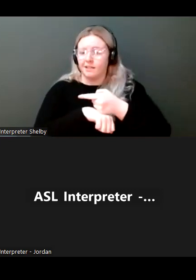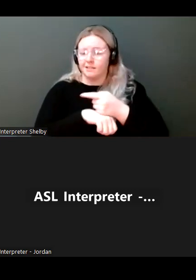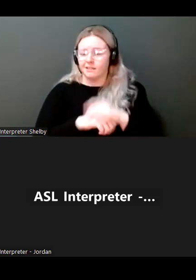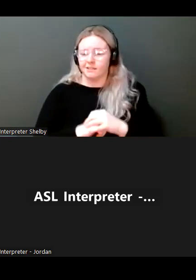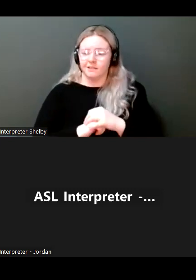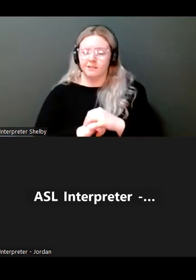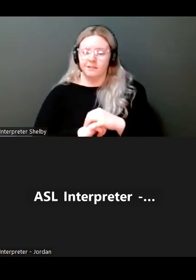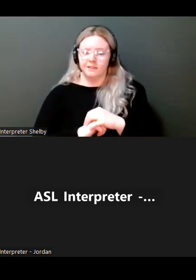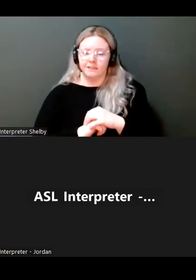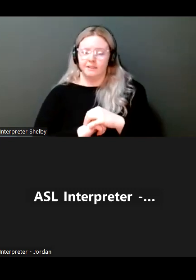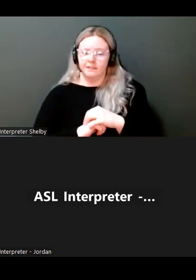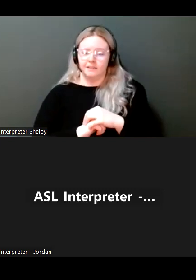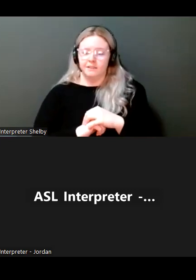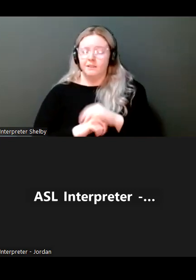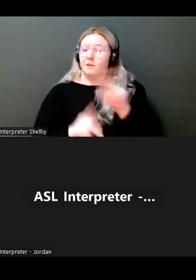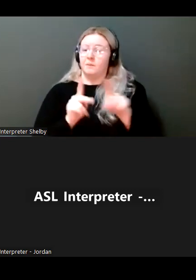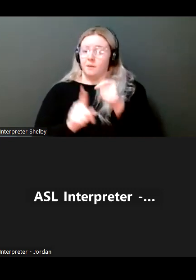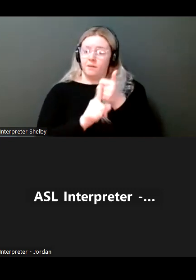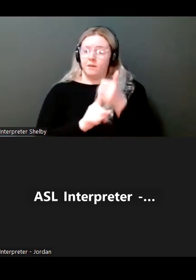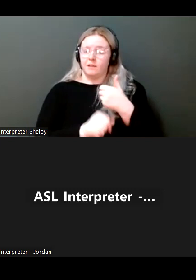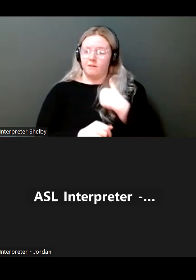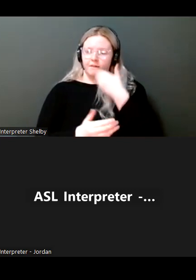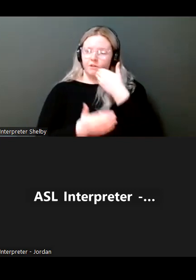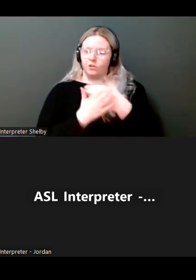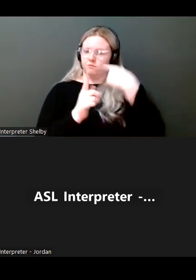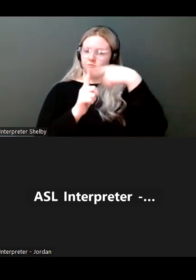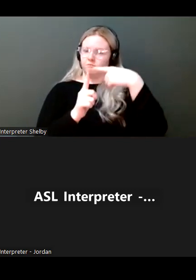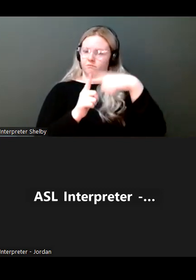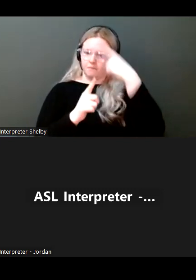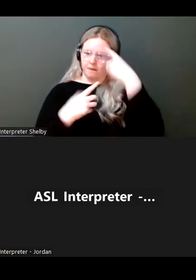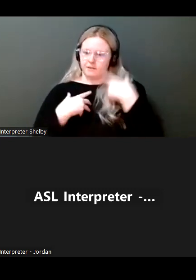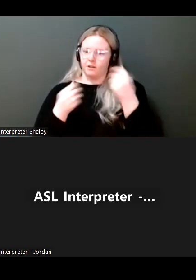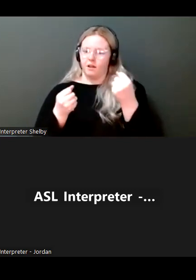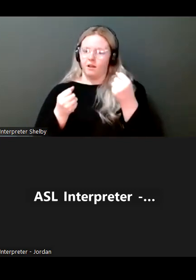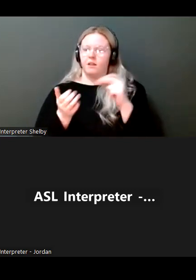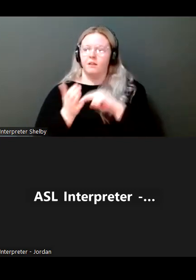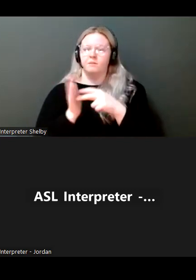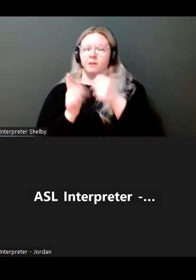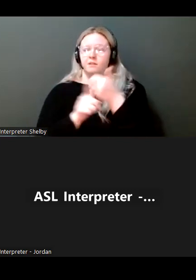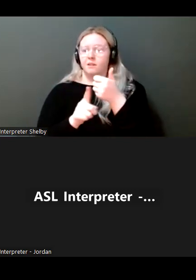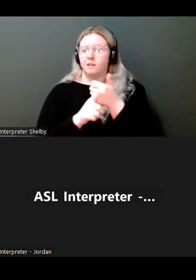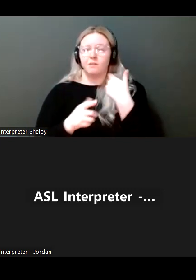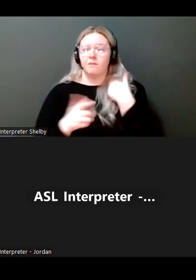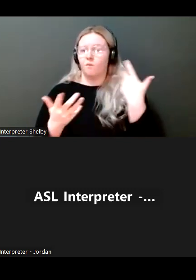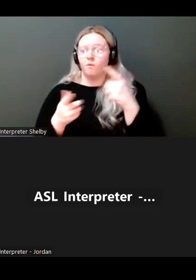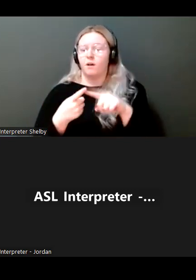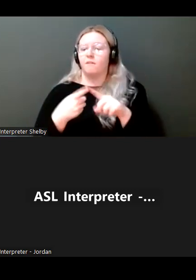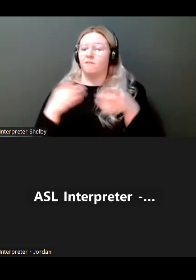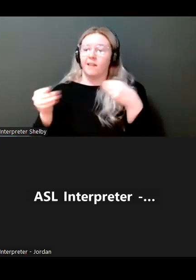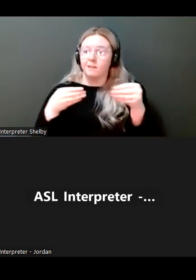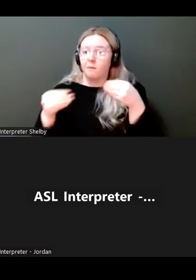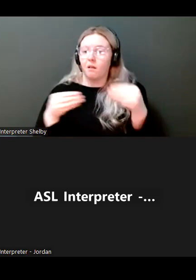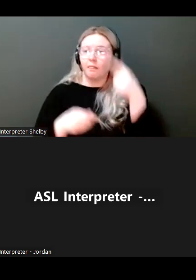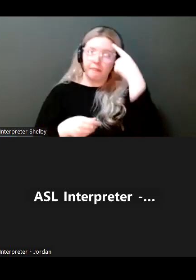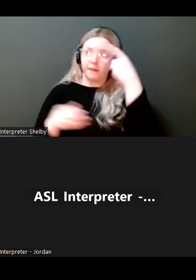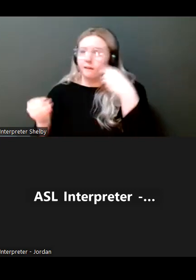who experience positive mental health or wellness, they will be flexible in their thinking, able